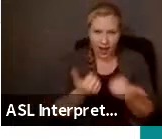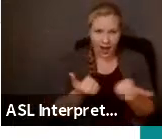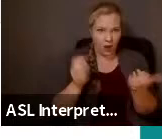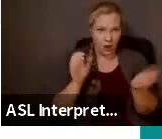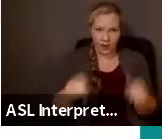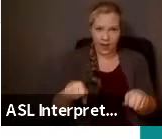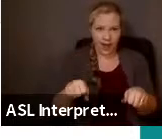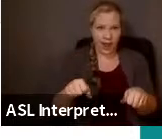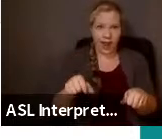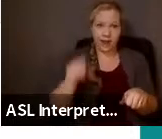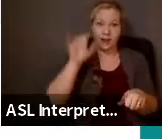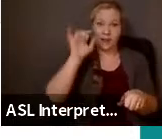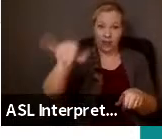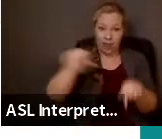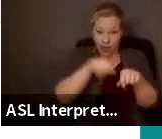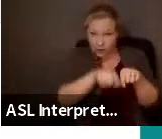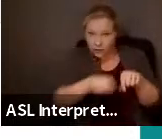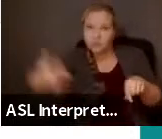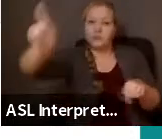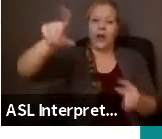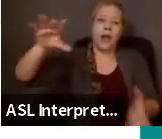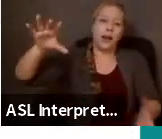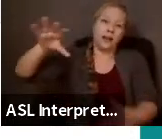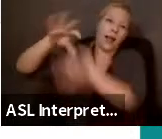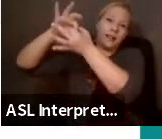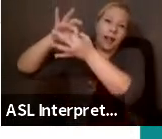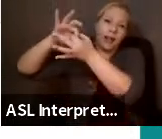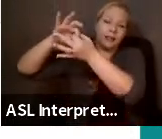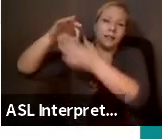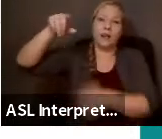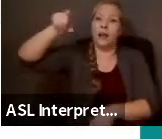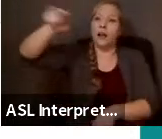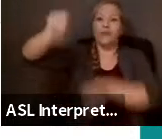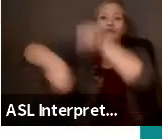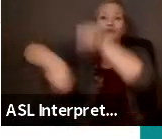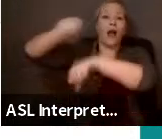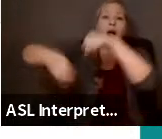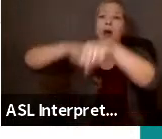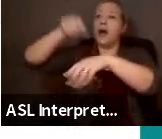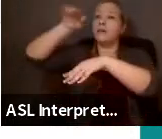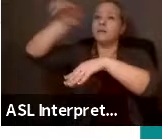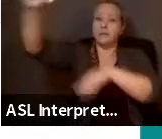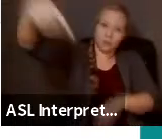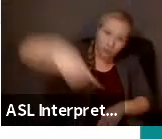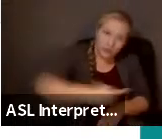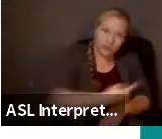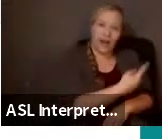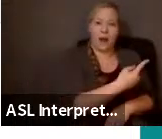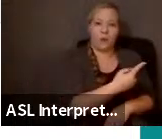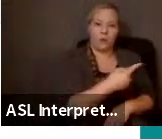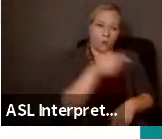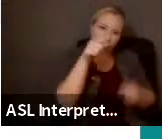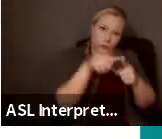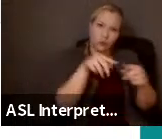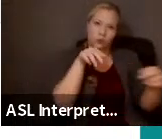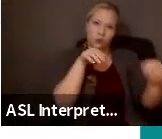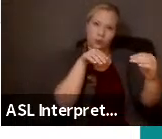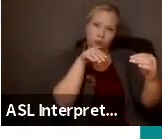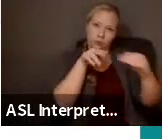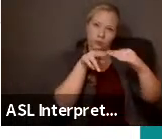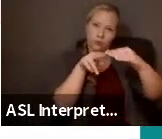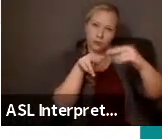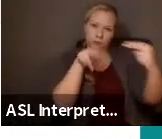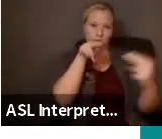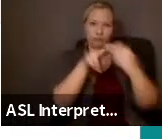street. And here we're showing a ramping scheme. You could call it a double